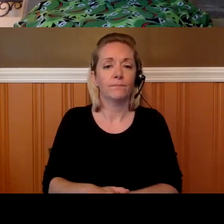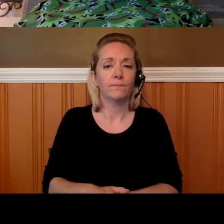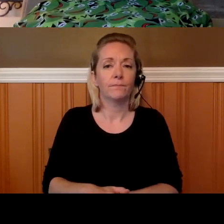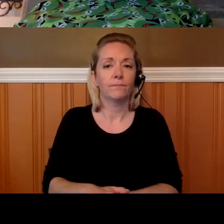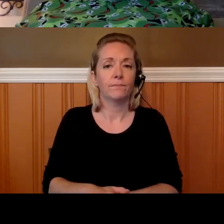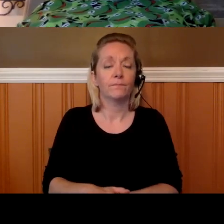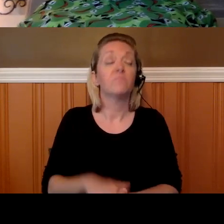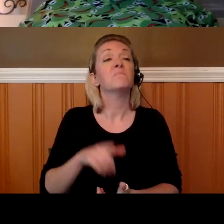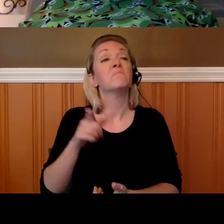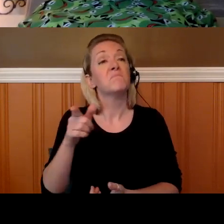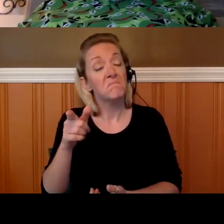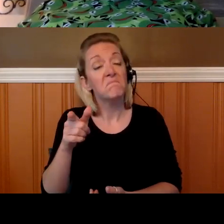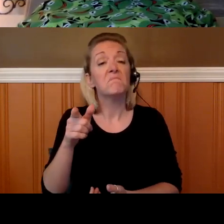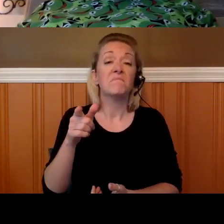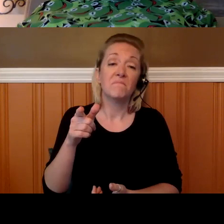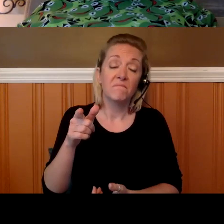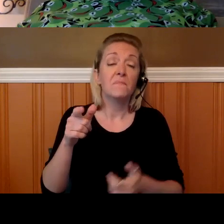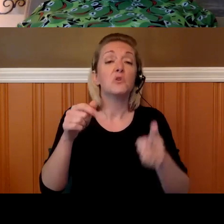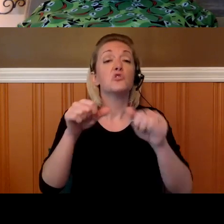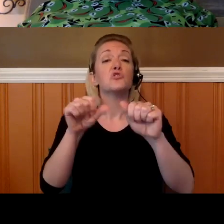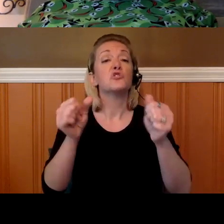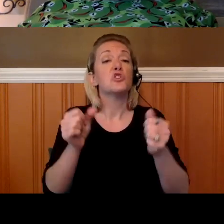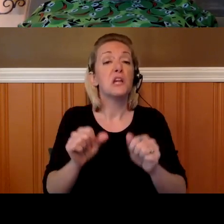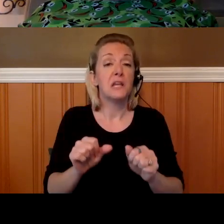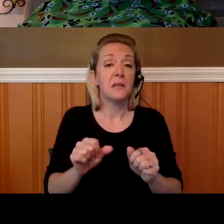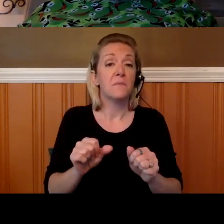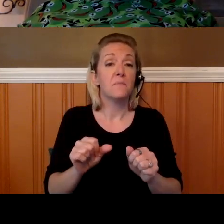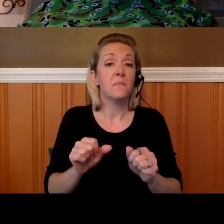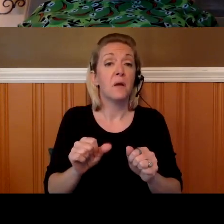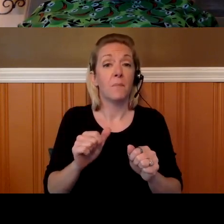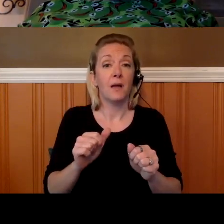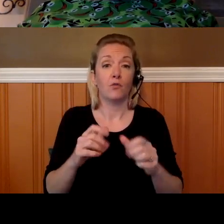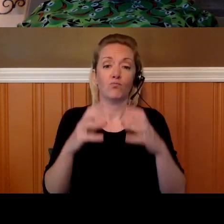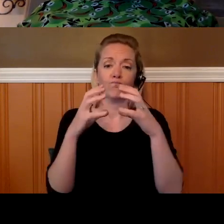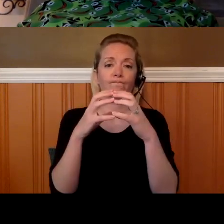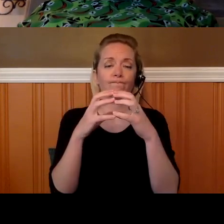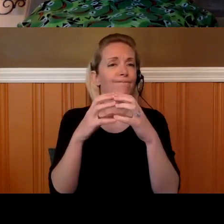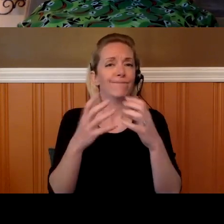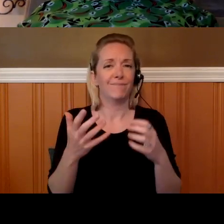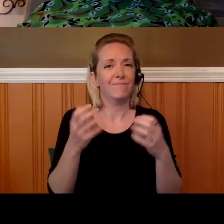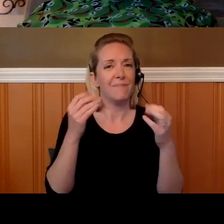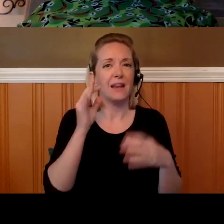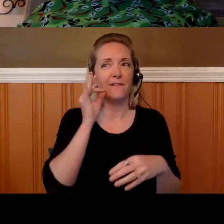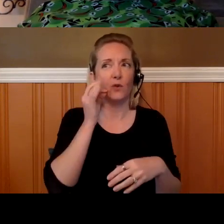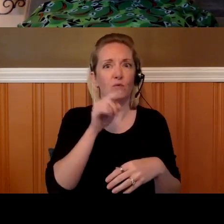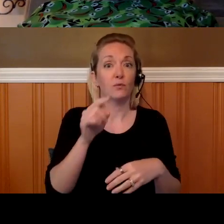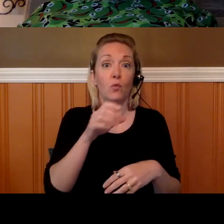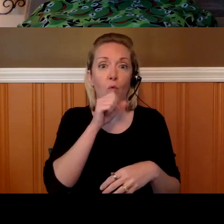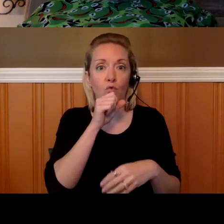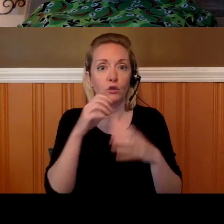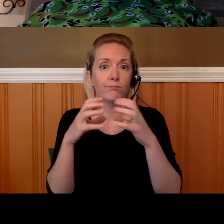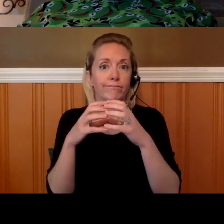Shape is probably pretty telling, but we can't just say round because oranges are